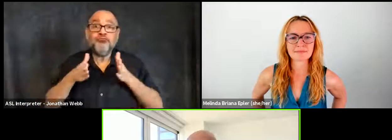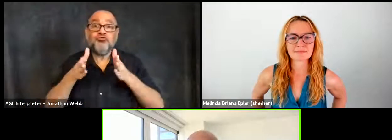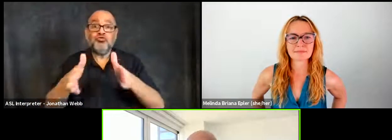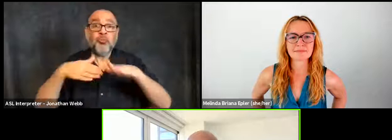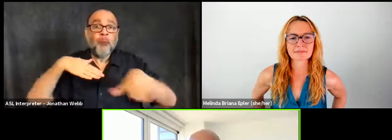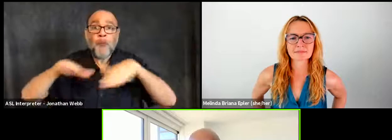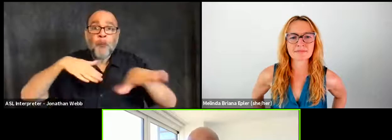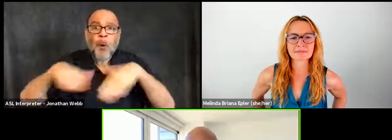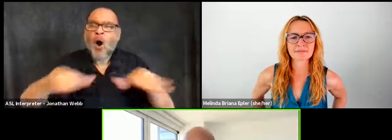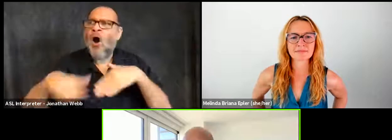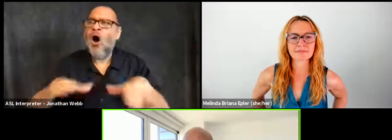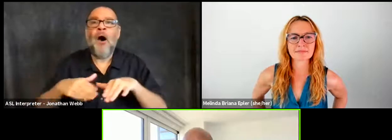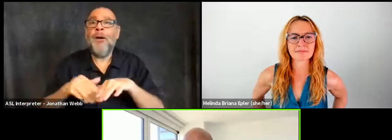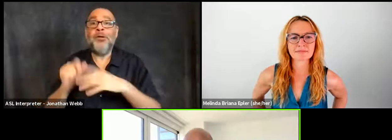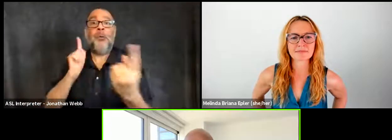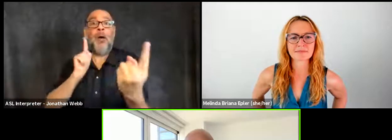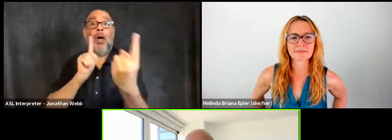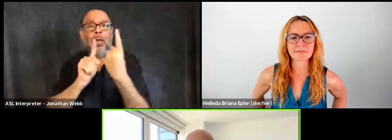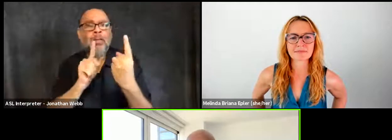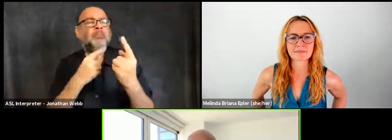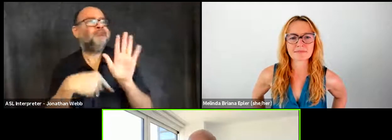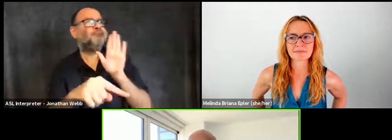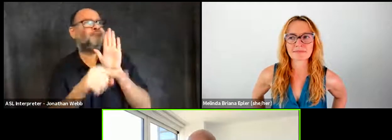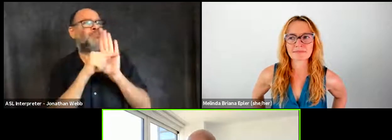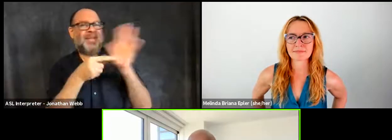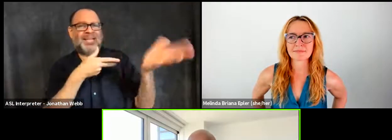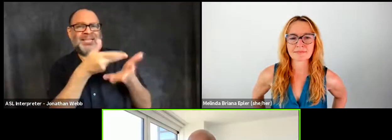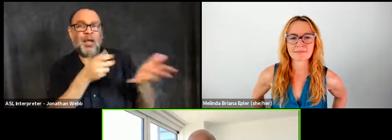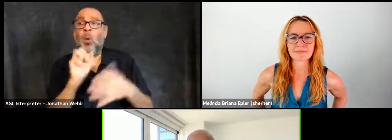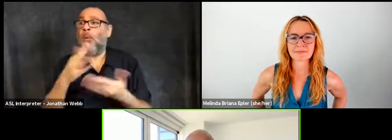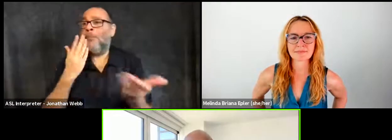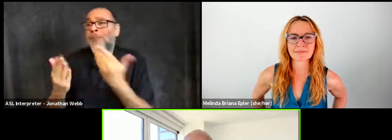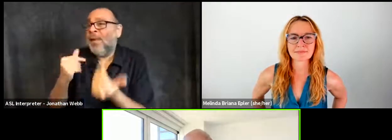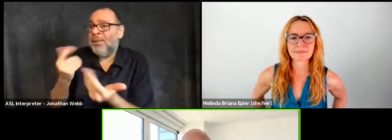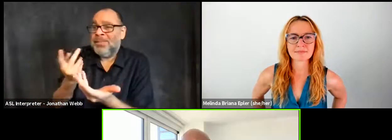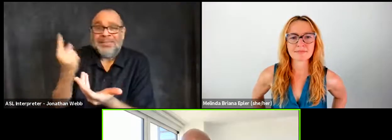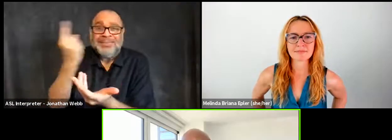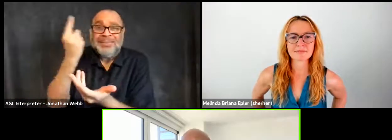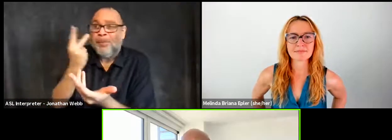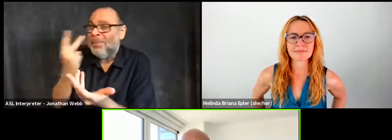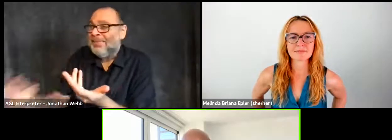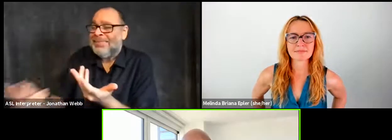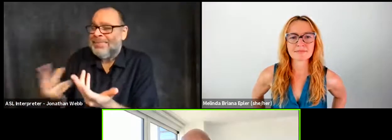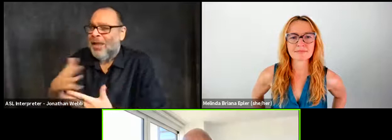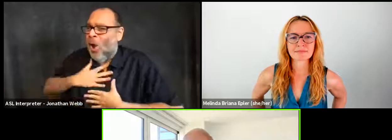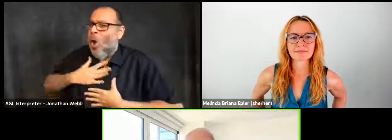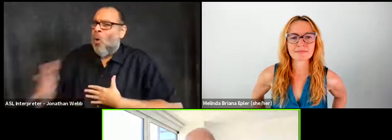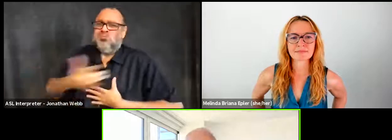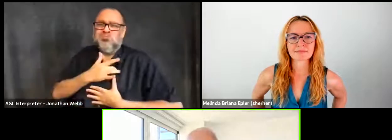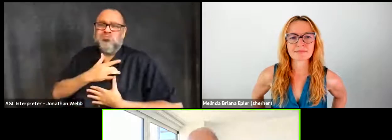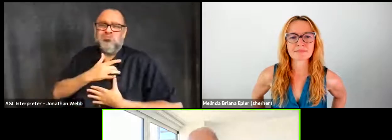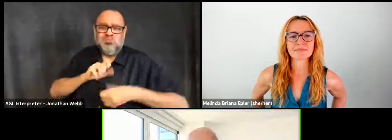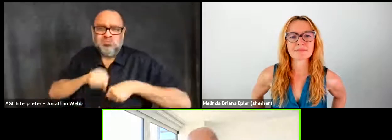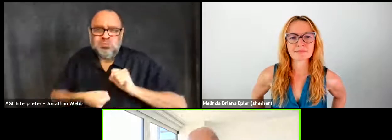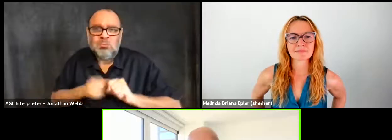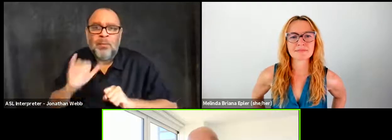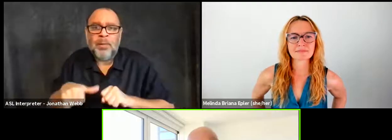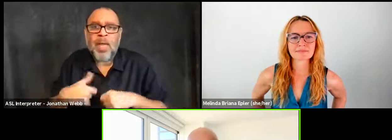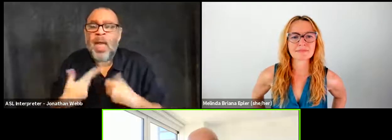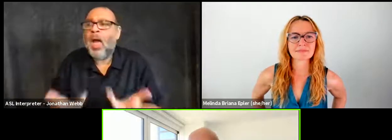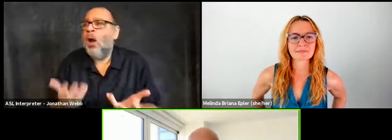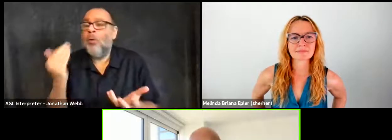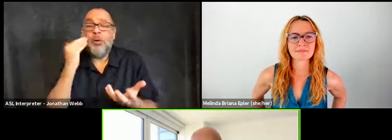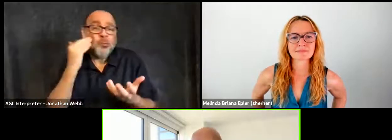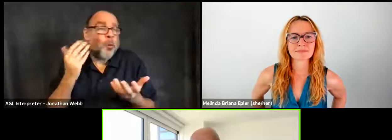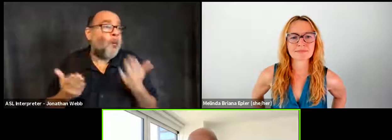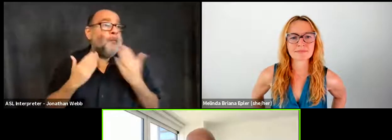or bad, some image you've seen that may upset, or you deal with your own things you need to fix, pride, jealousy. When we